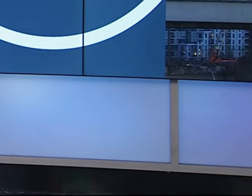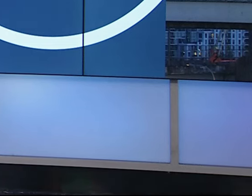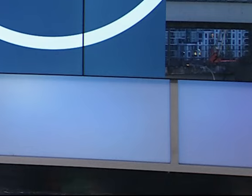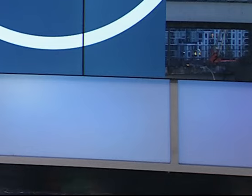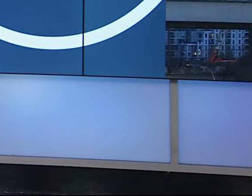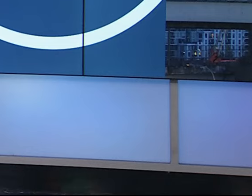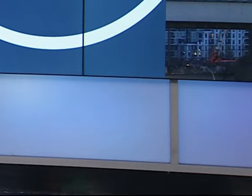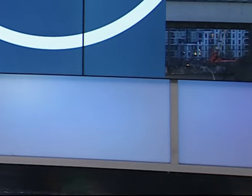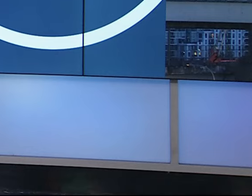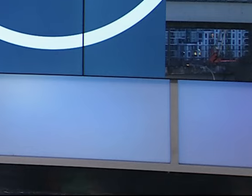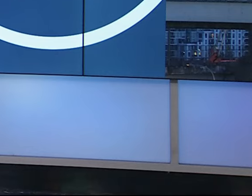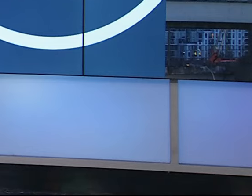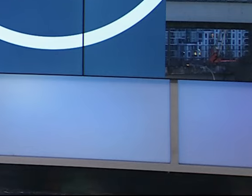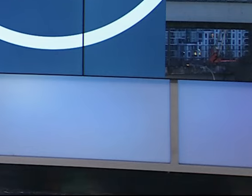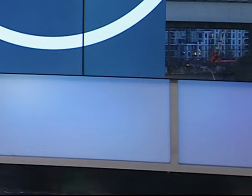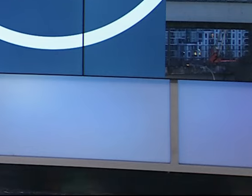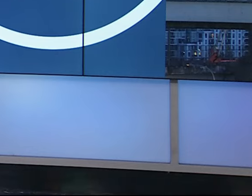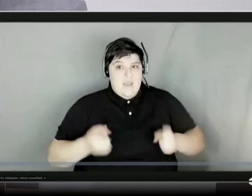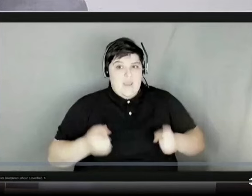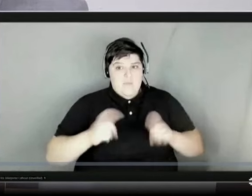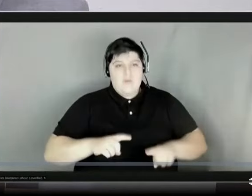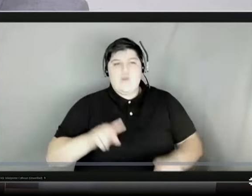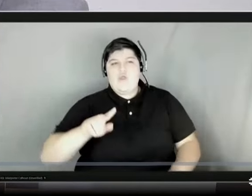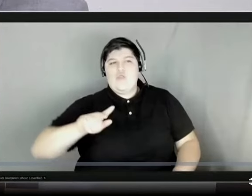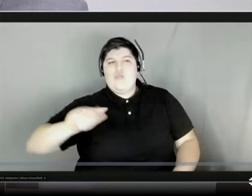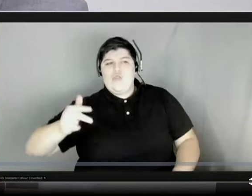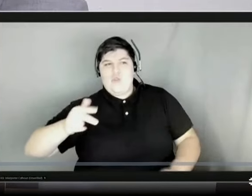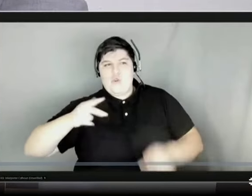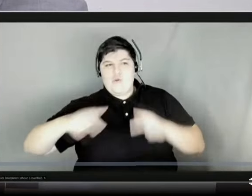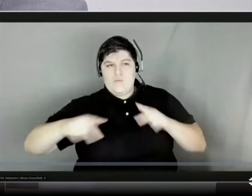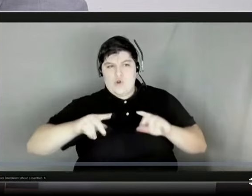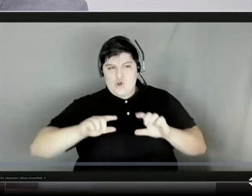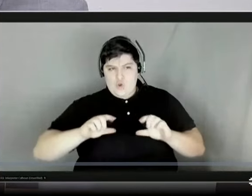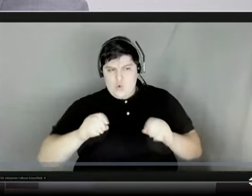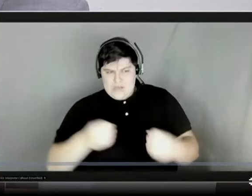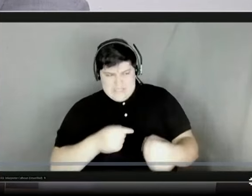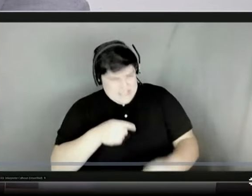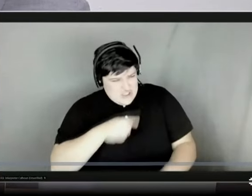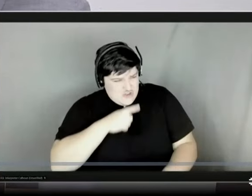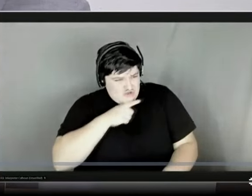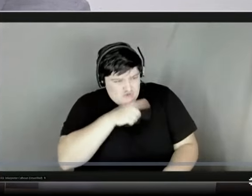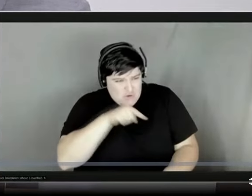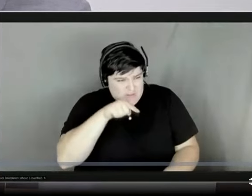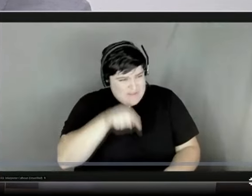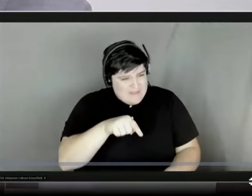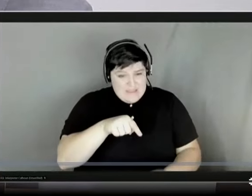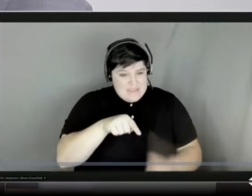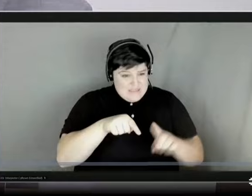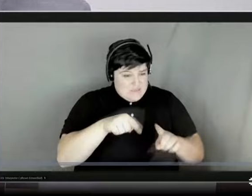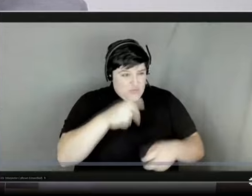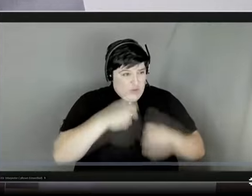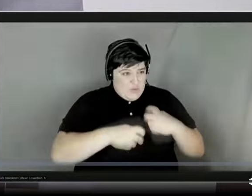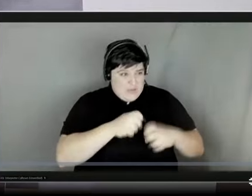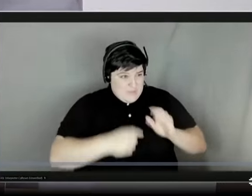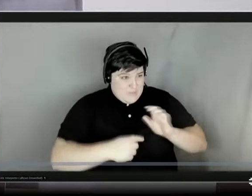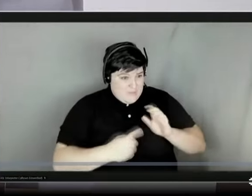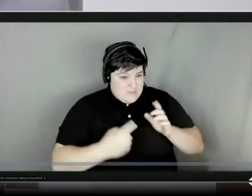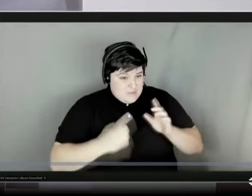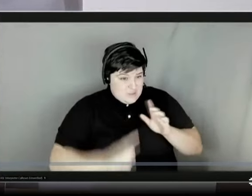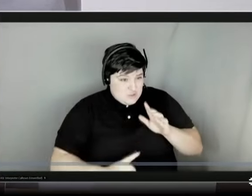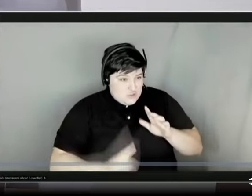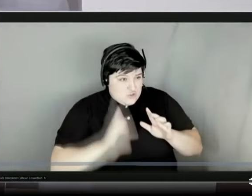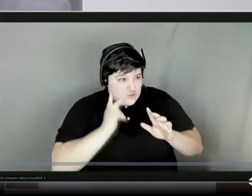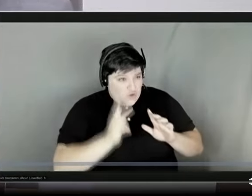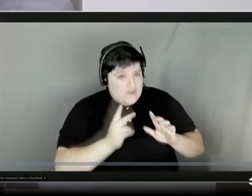the officials did not want to answer. Is it true that this wouldn't have been discovered if it wouldn't have been about the outside